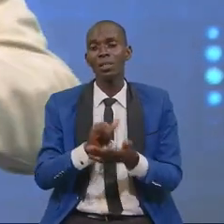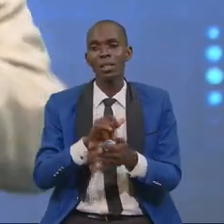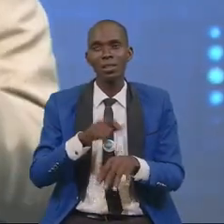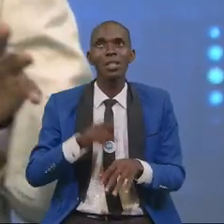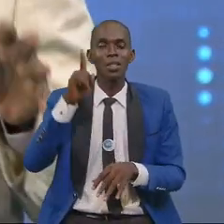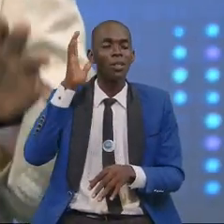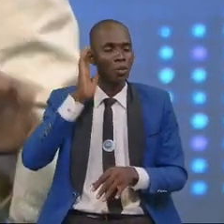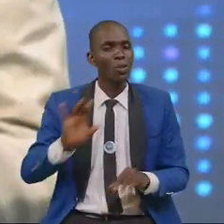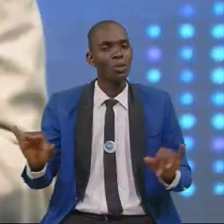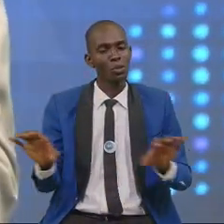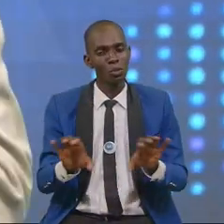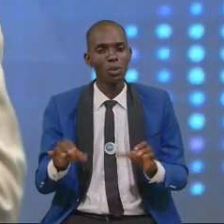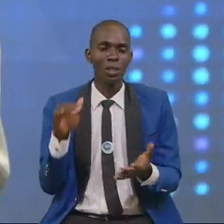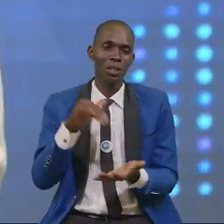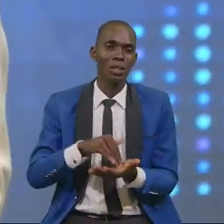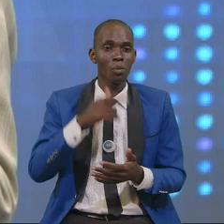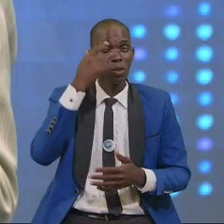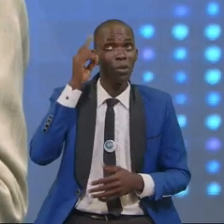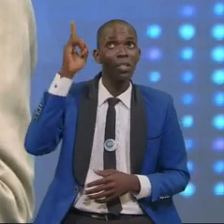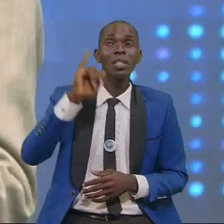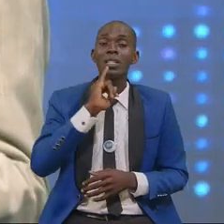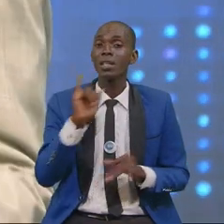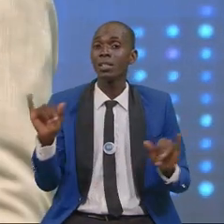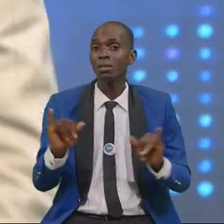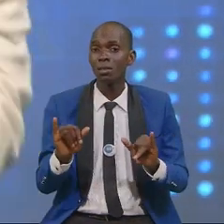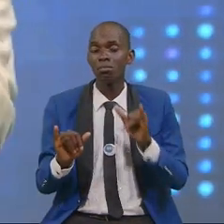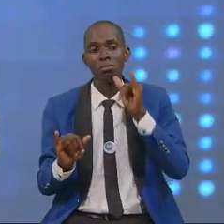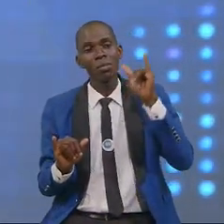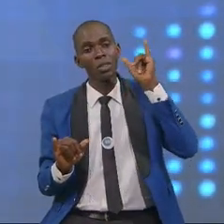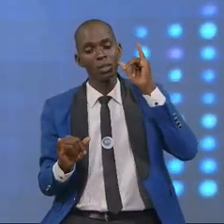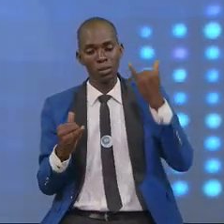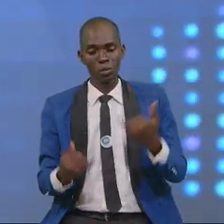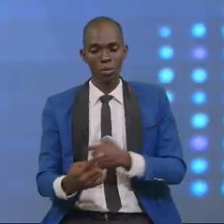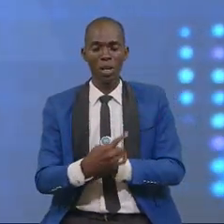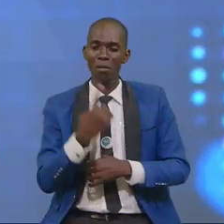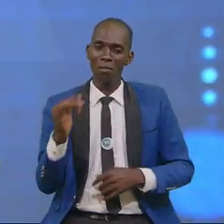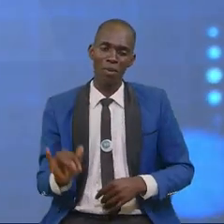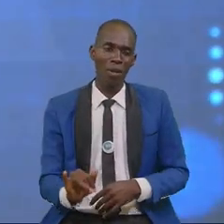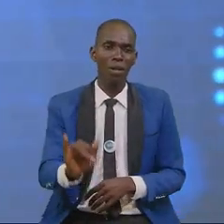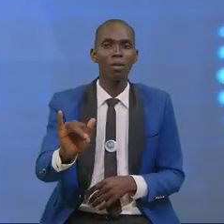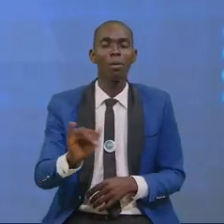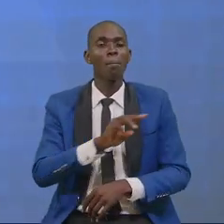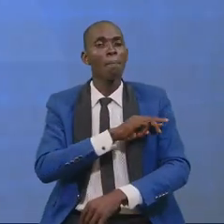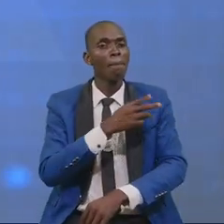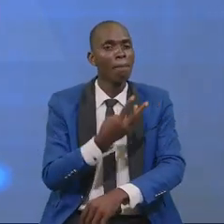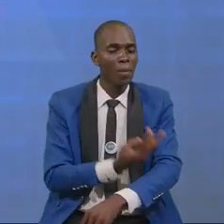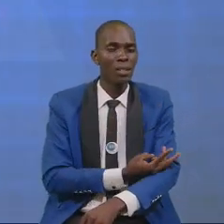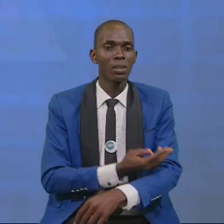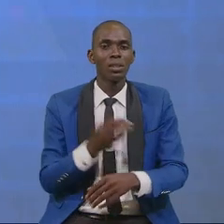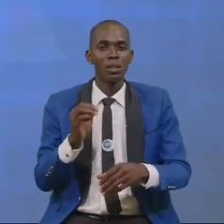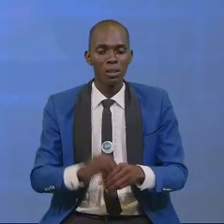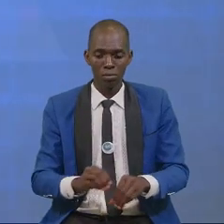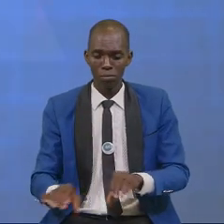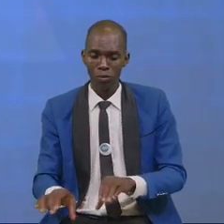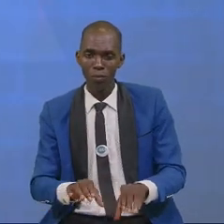today, because he is the same yesterday, today, and forever. Mighty in deed